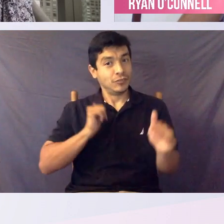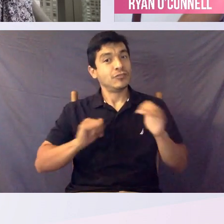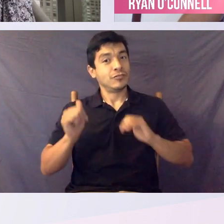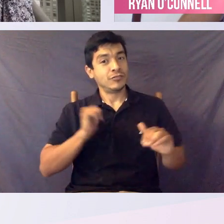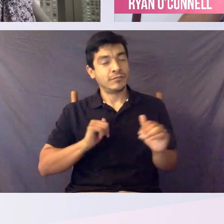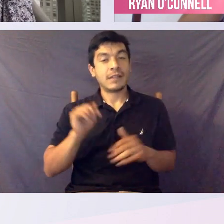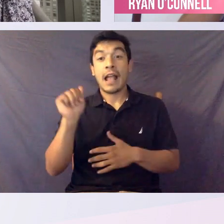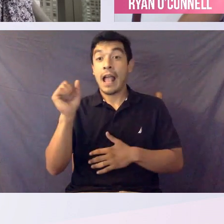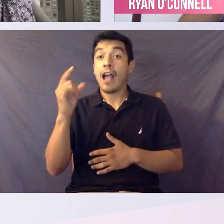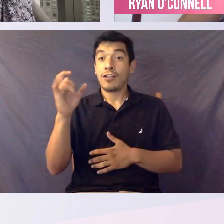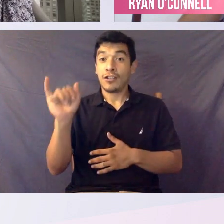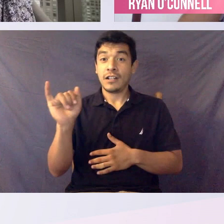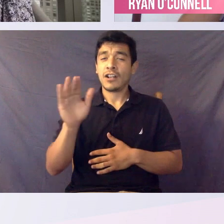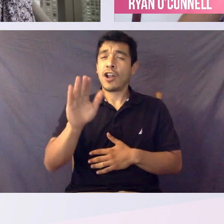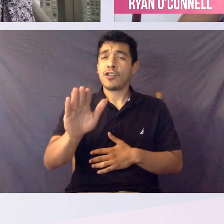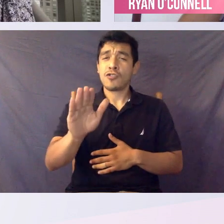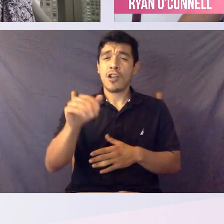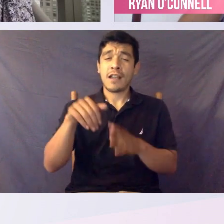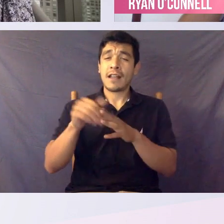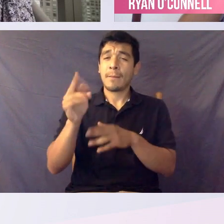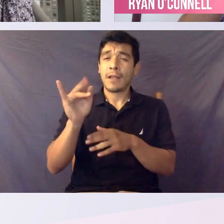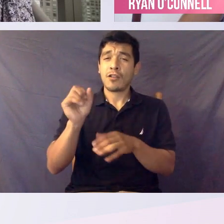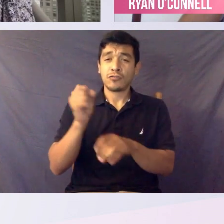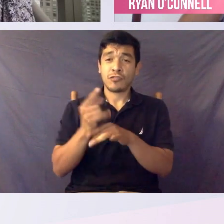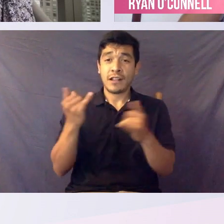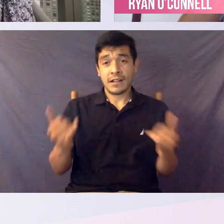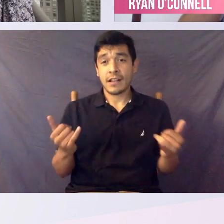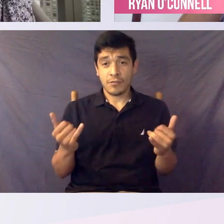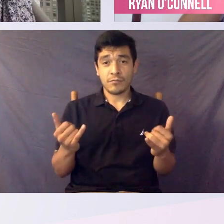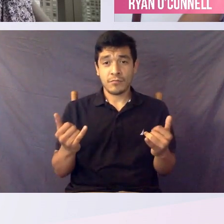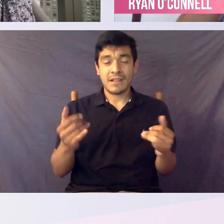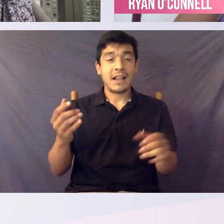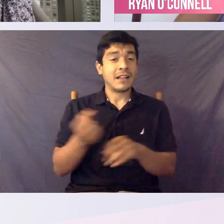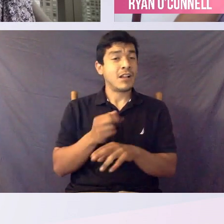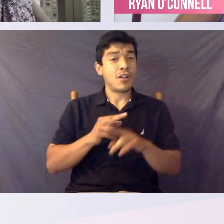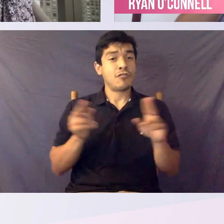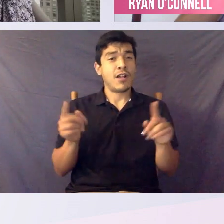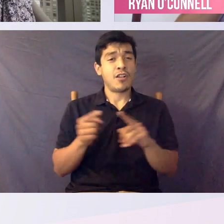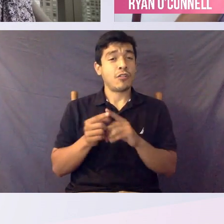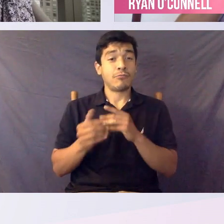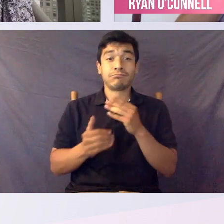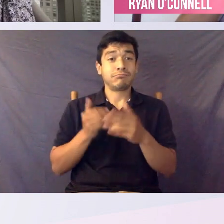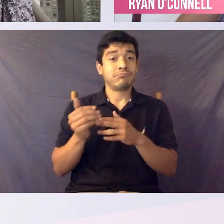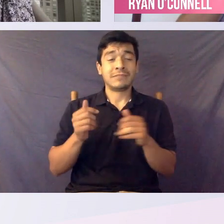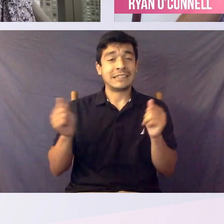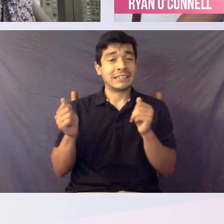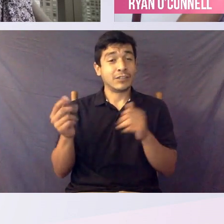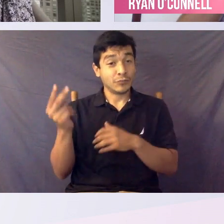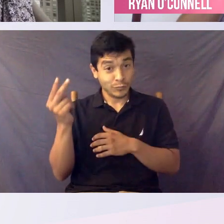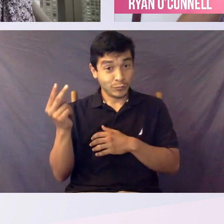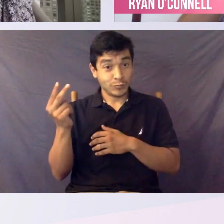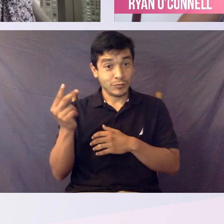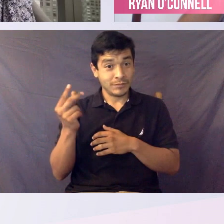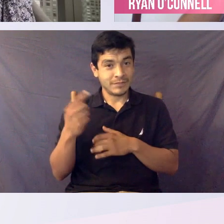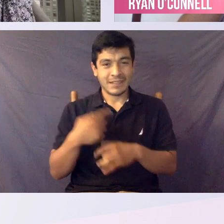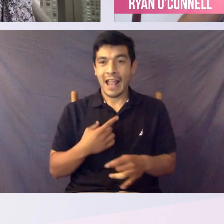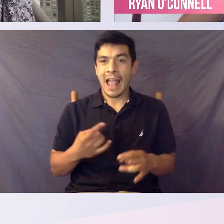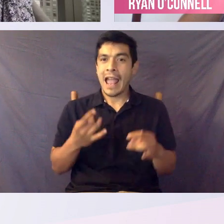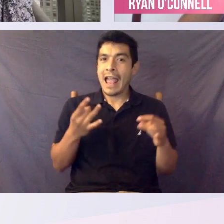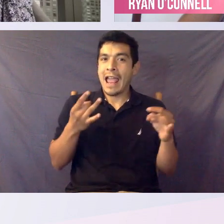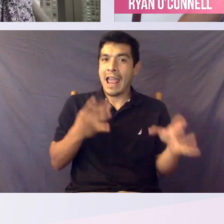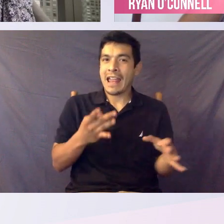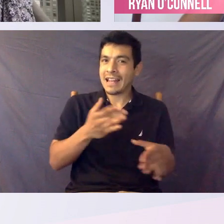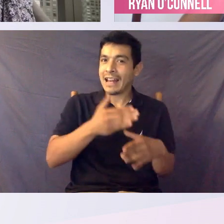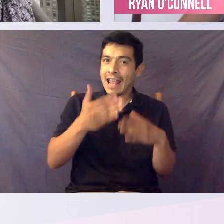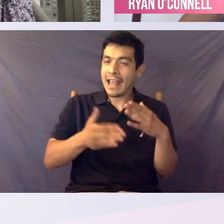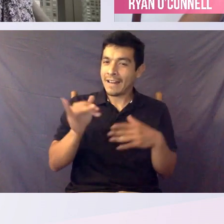Ashley, you're in Paris right now, getting ready to ramp up season 2. I hated that cliffhanger at the end of season